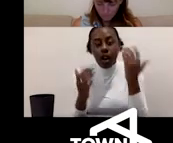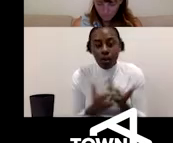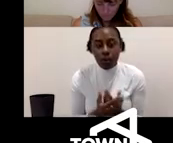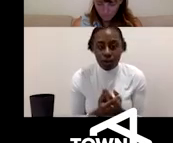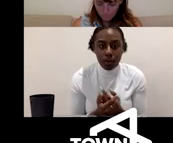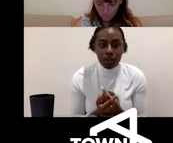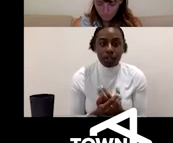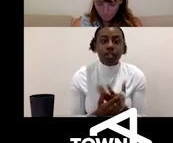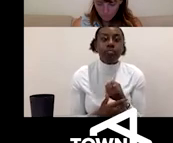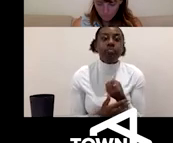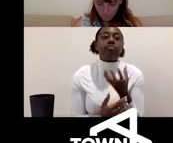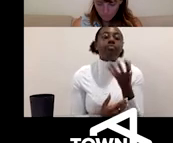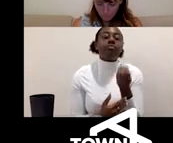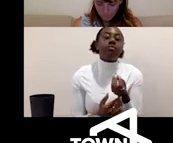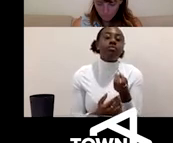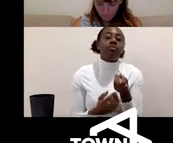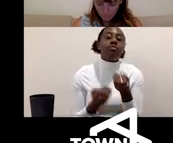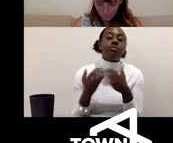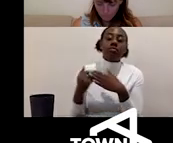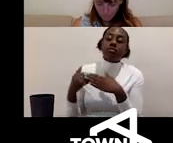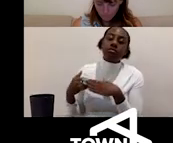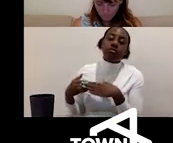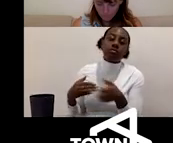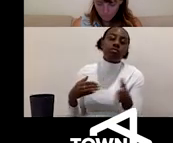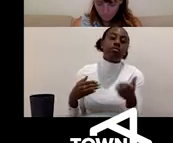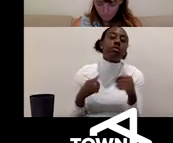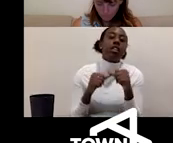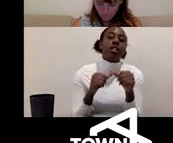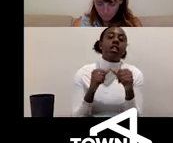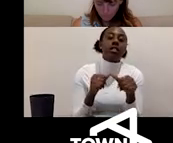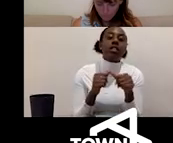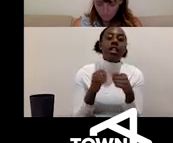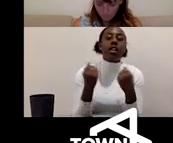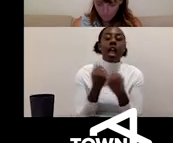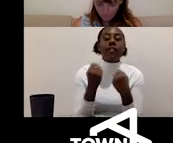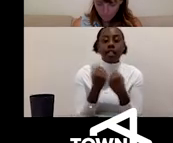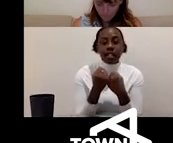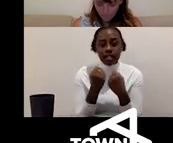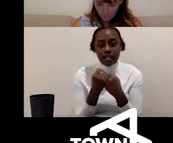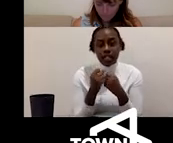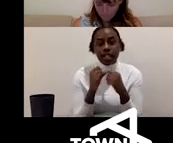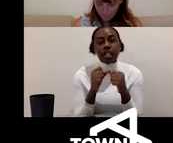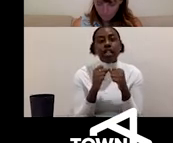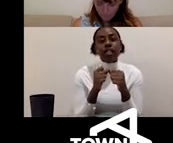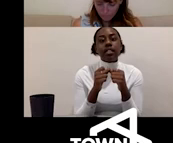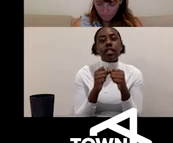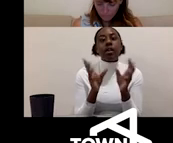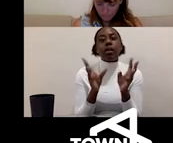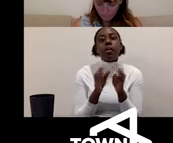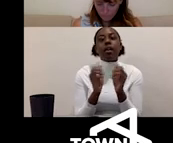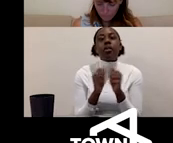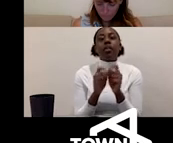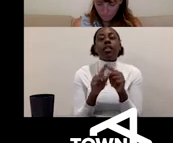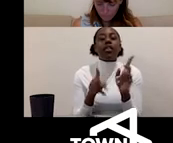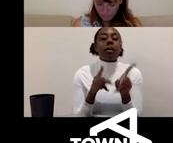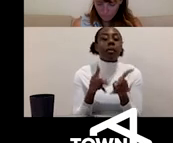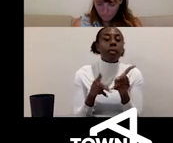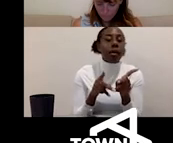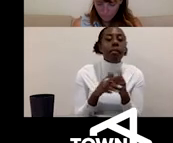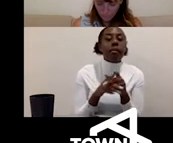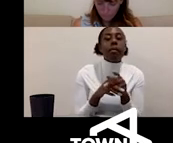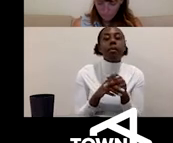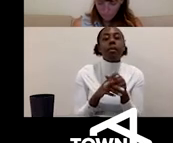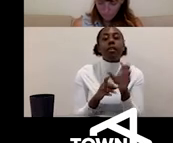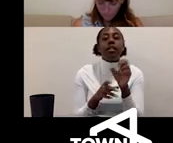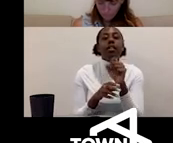So from there, we continue our advocacy. We continue meeting with different members on the Hill. You know, Sandy's been a